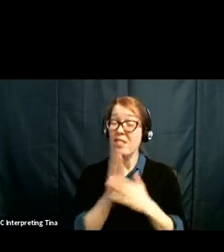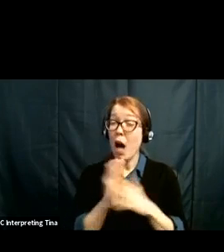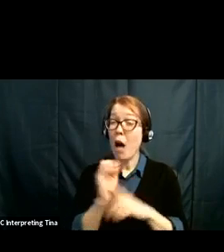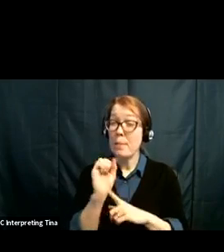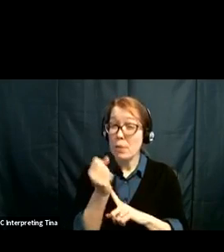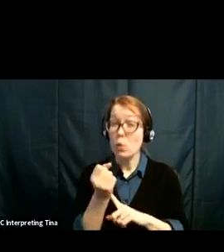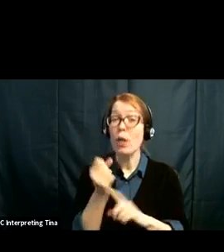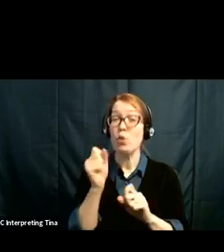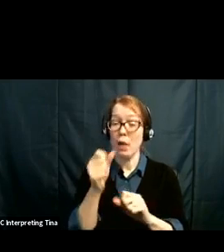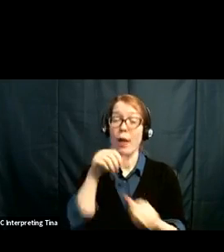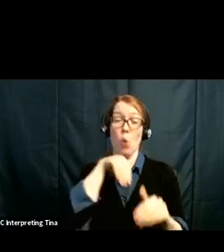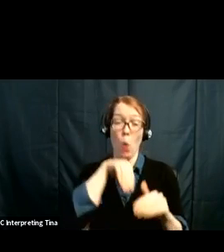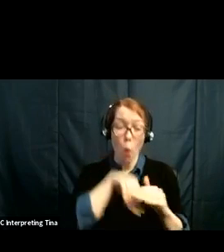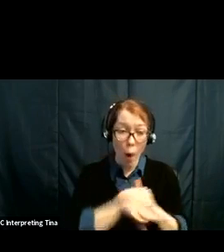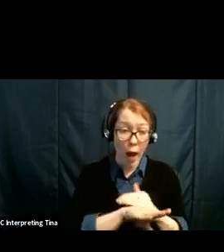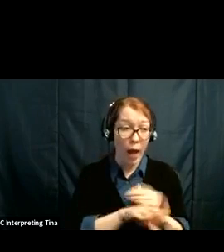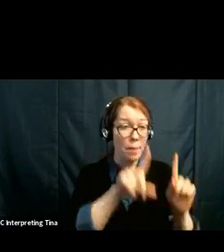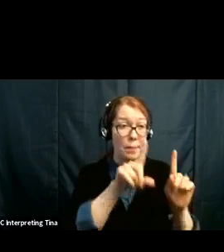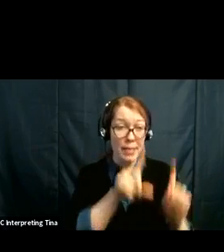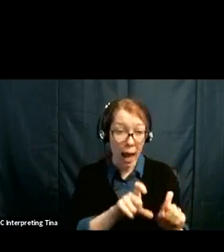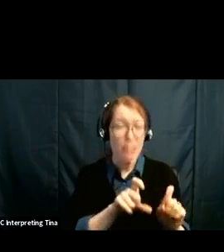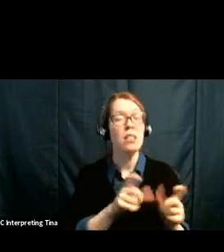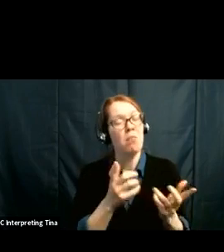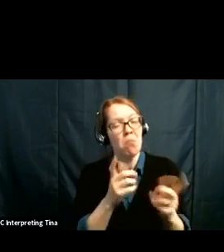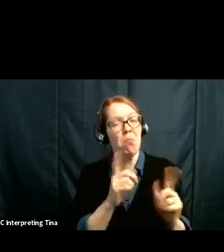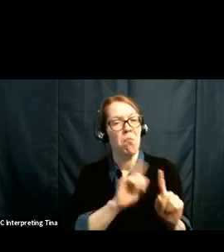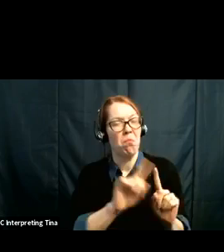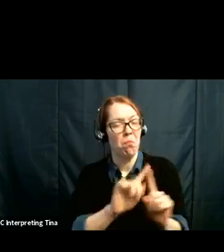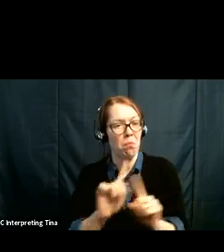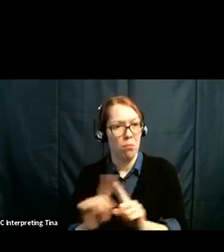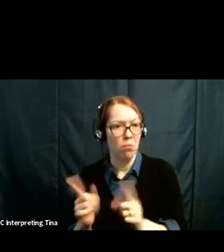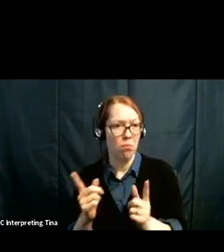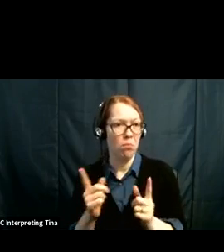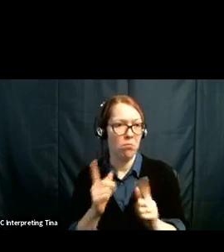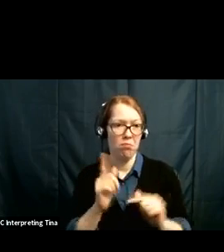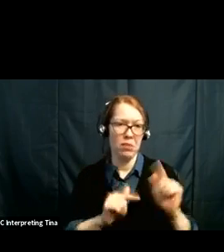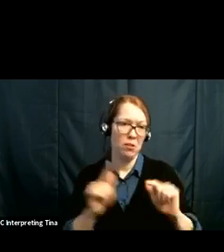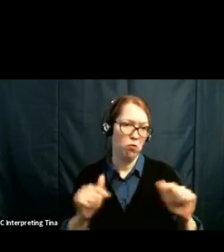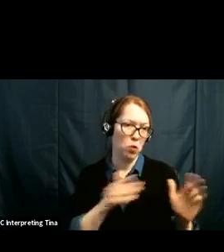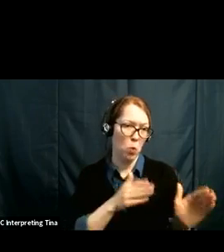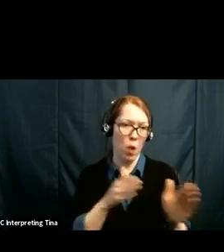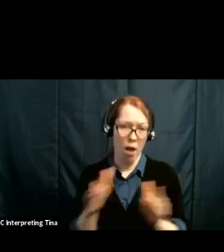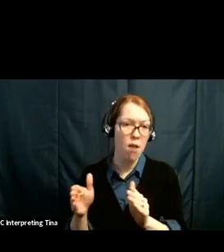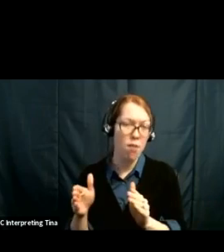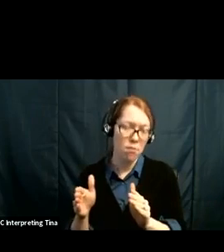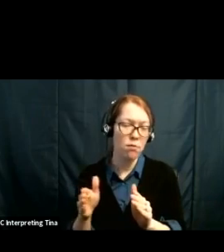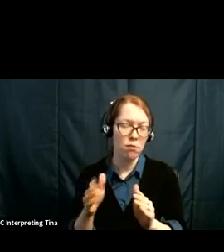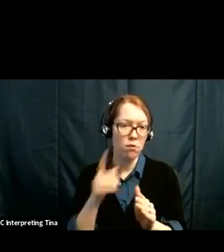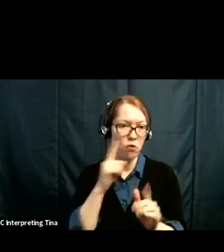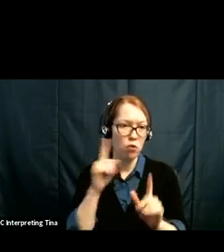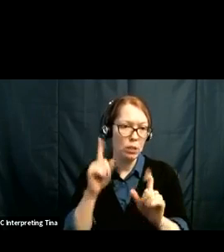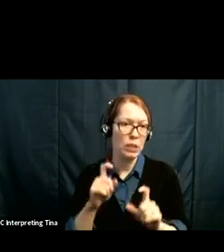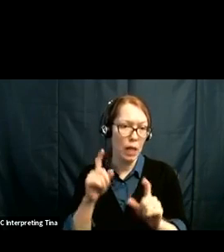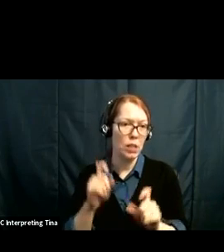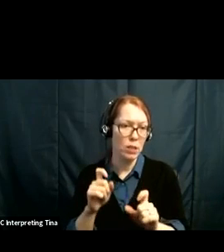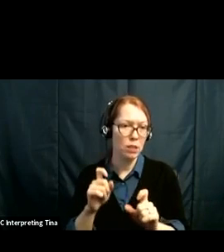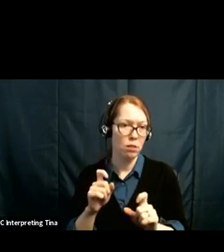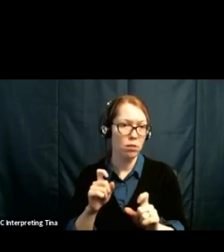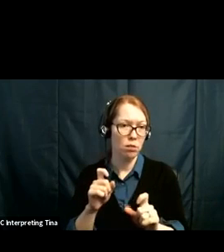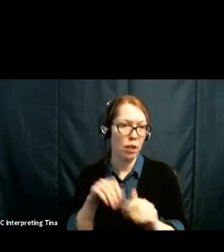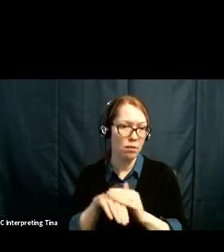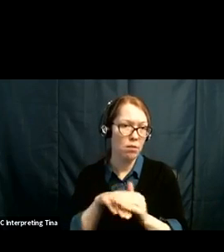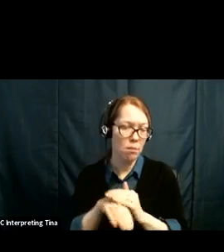be tested. So there's definitely various sources of testing